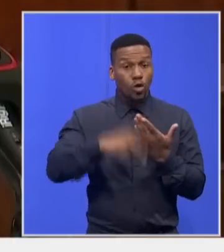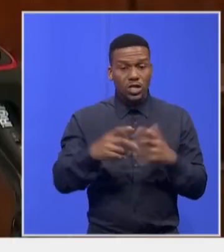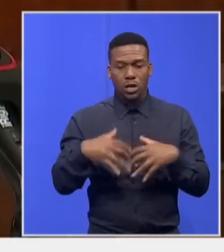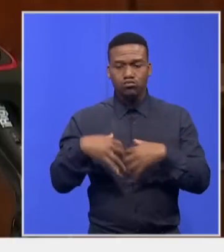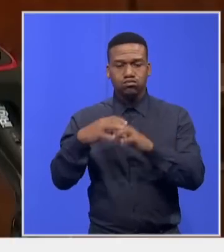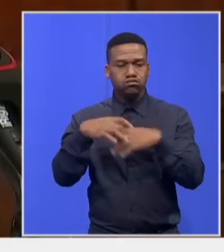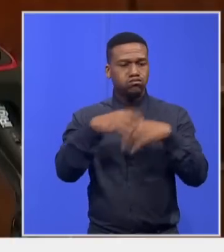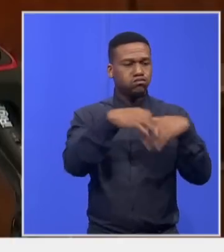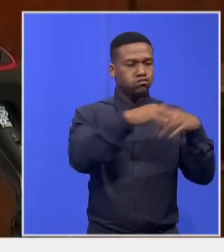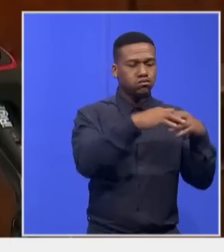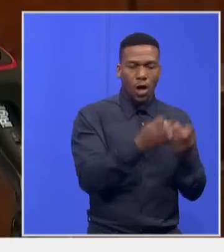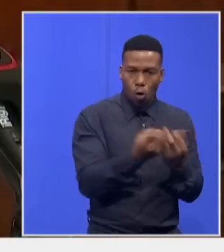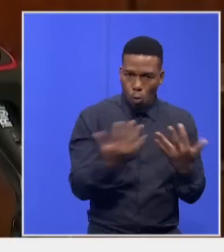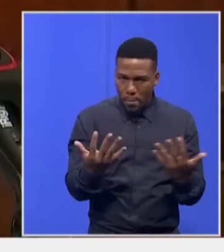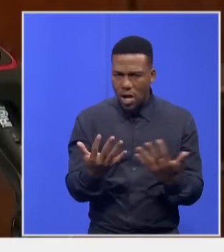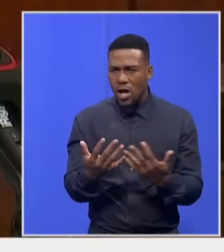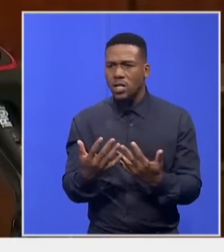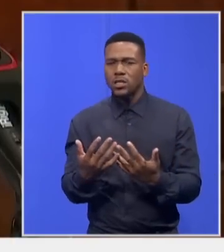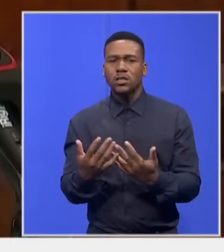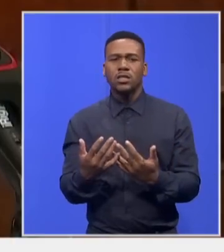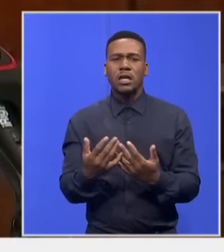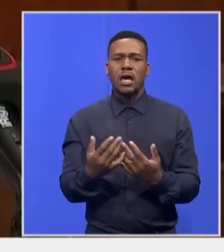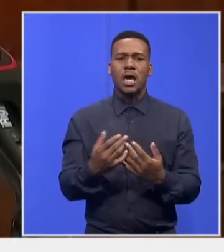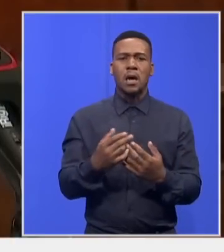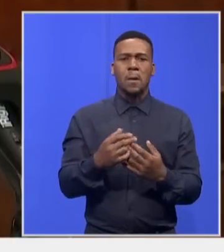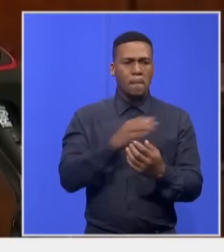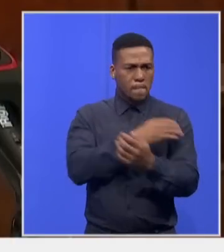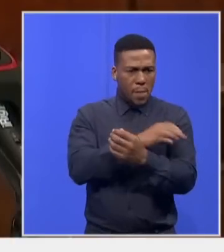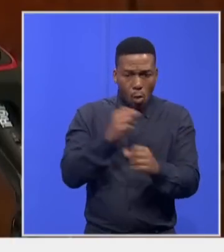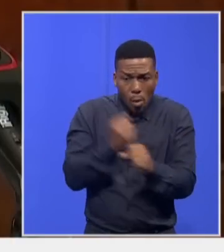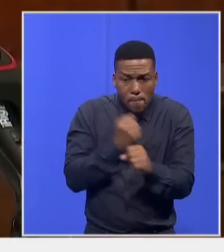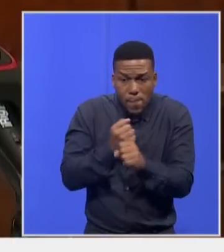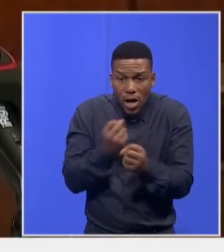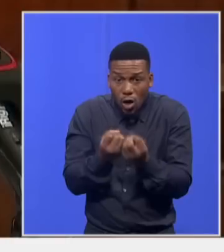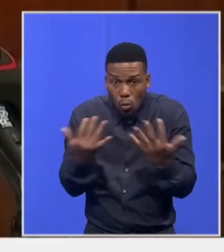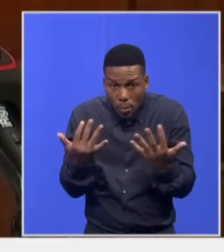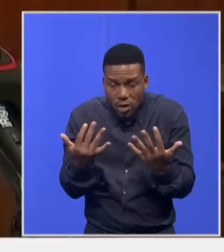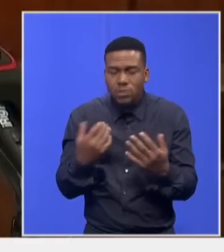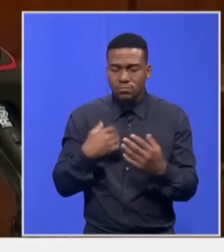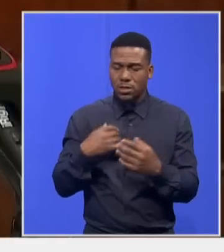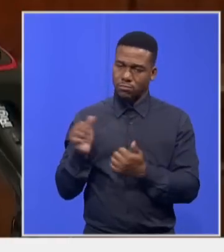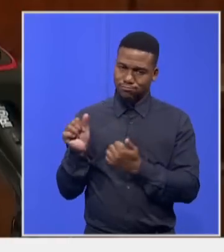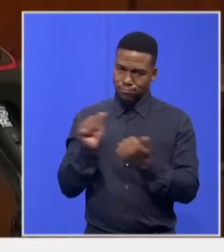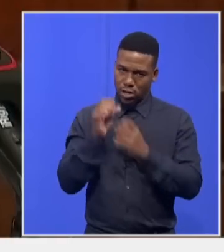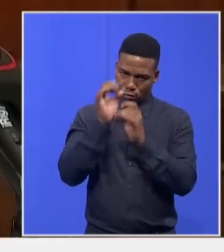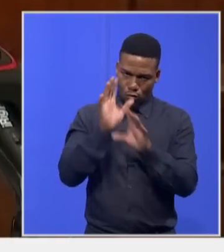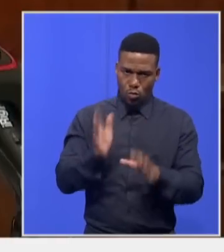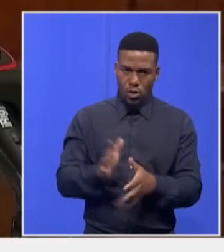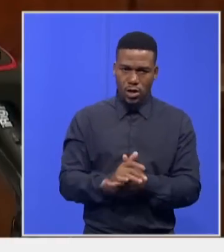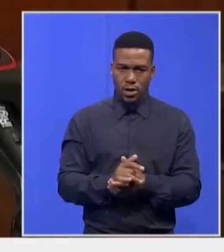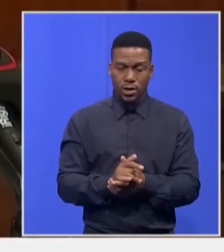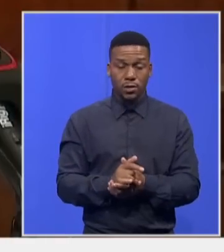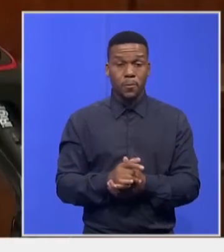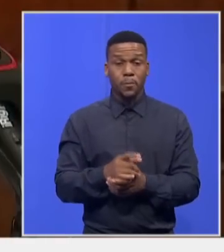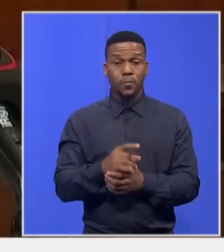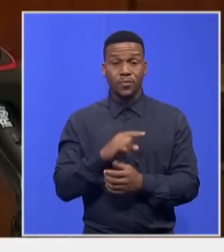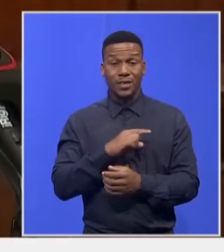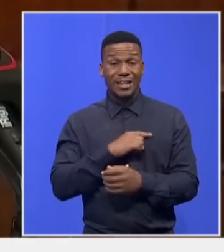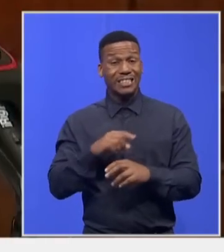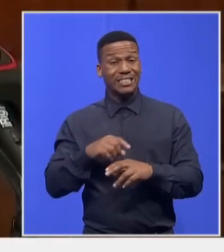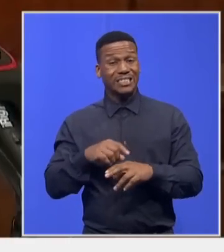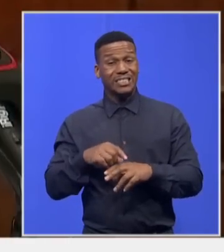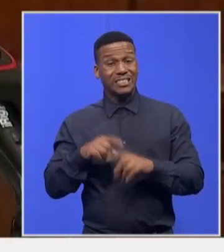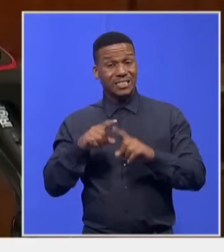these are the number of electrons that can be evacuated. By that I mean, as a result of the weaknesses or the capacity